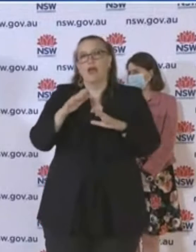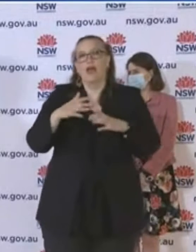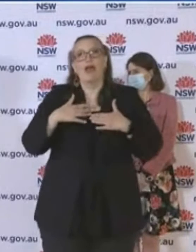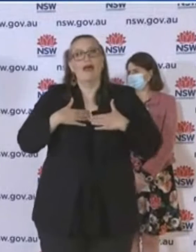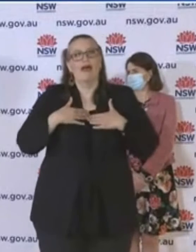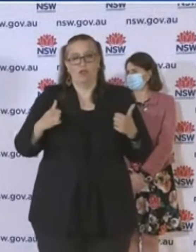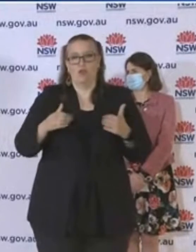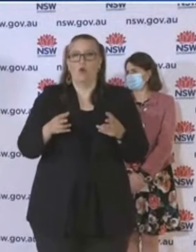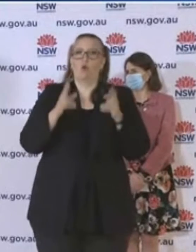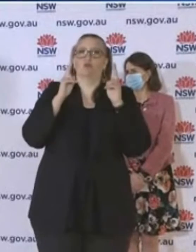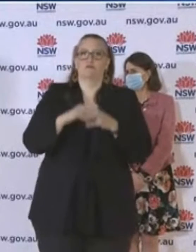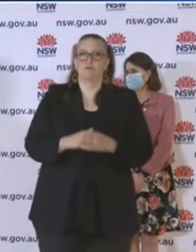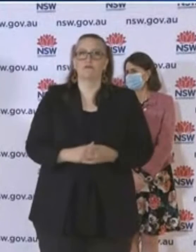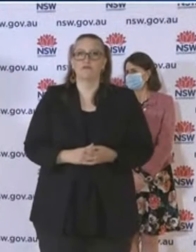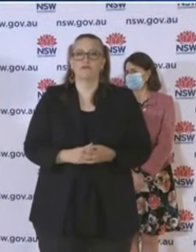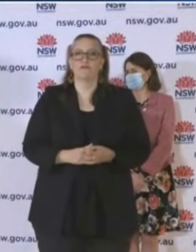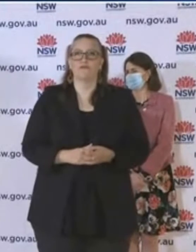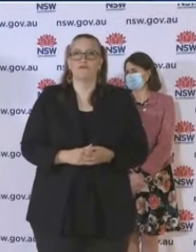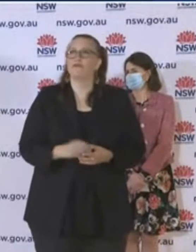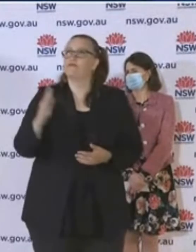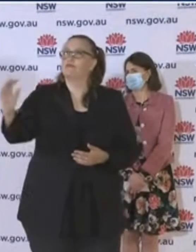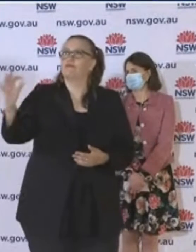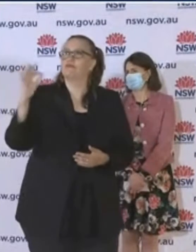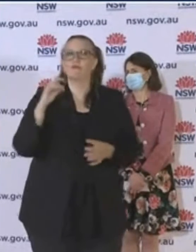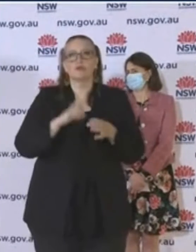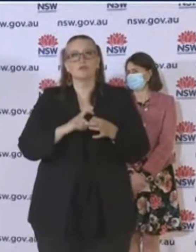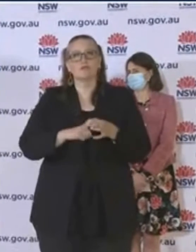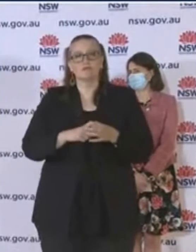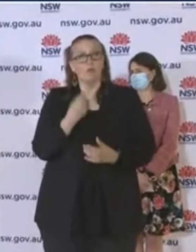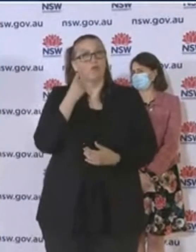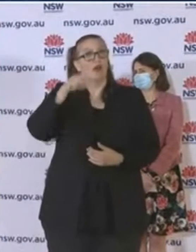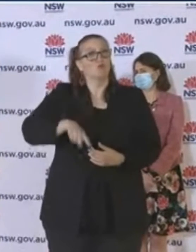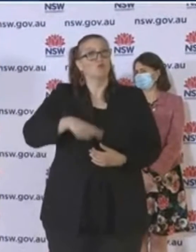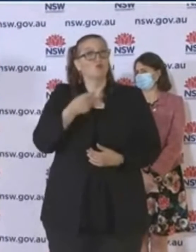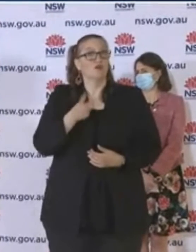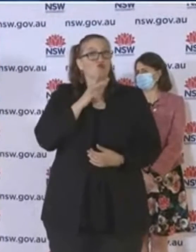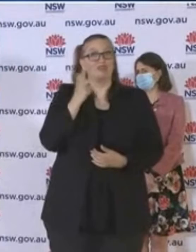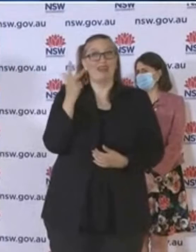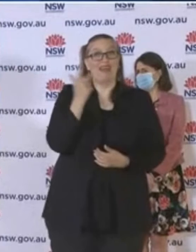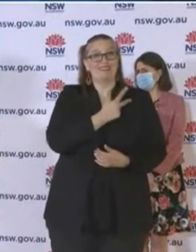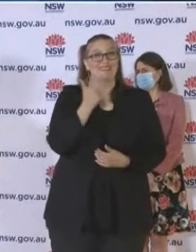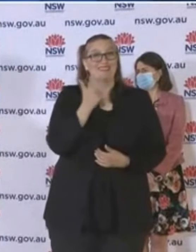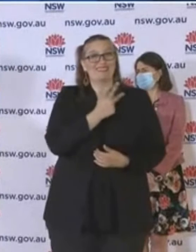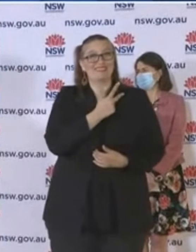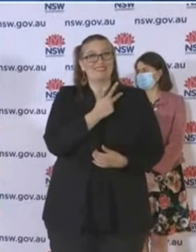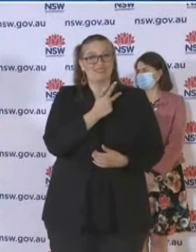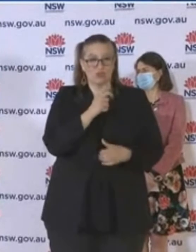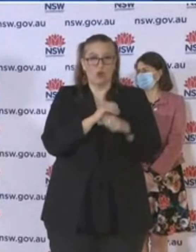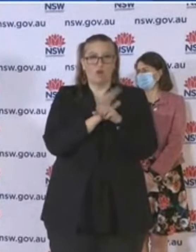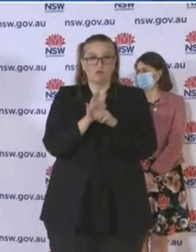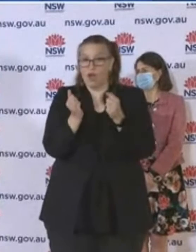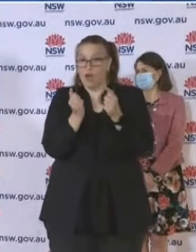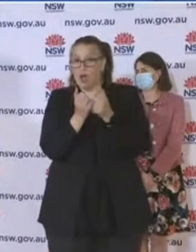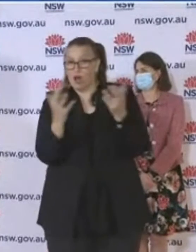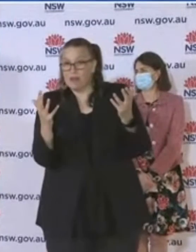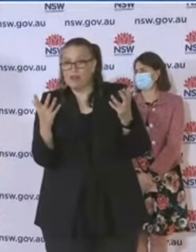into account. Do you have any records of how many of the new 1,200 or so cases today have had 1 or 2 vaccinations